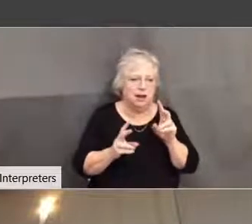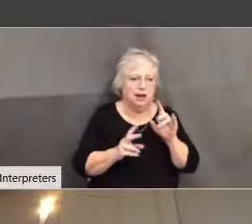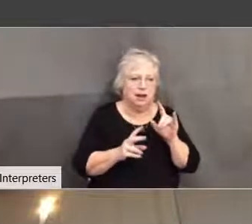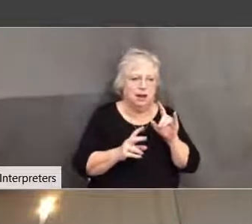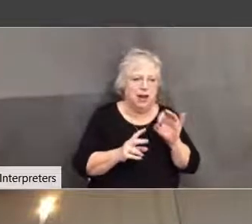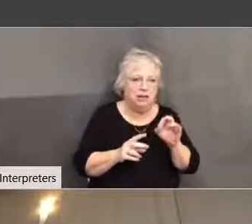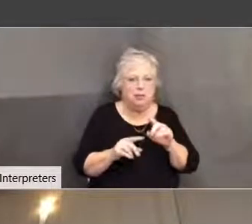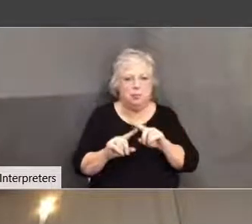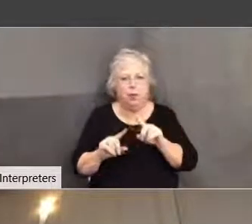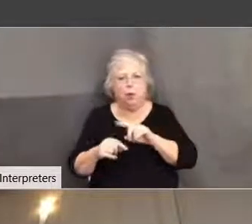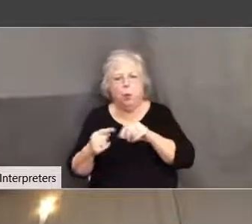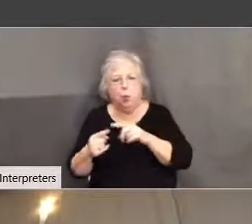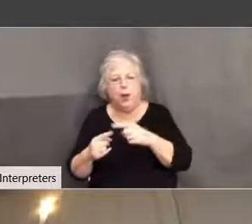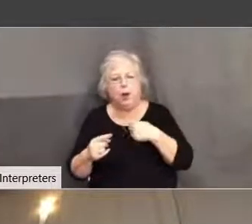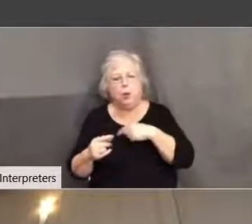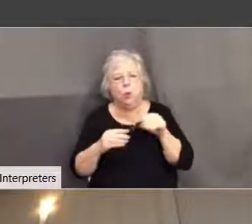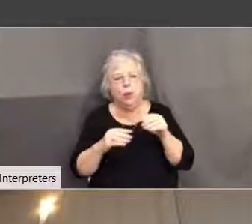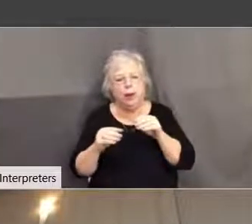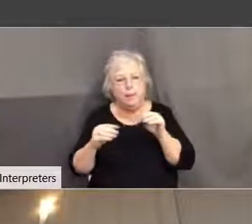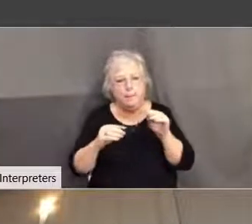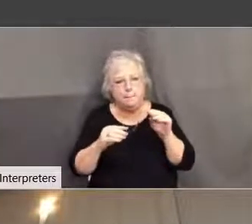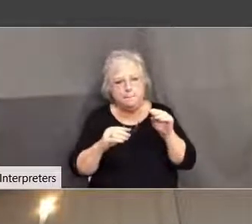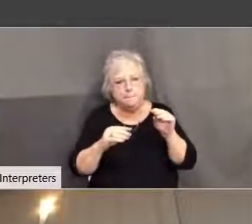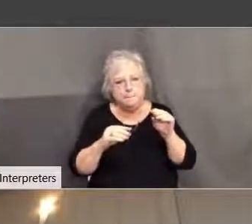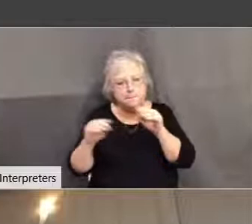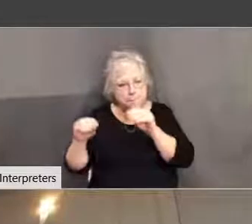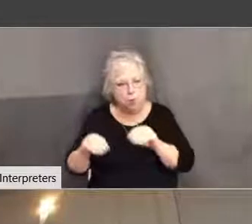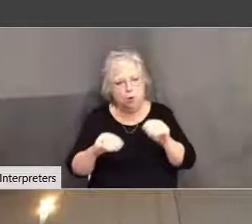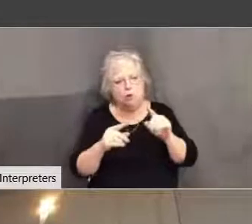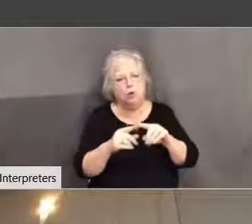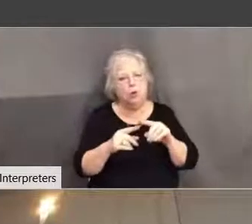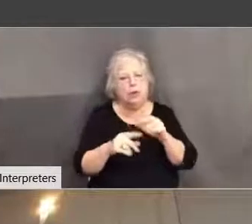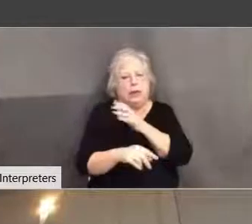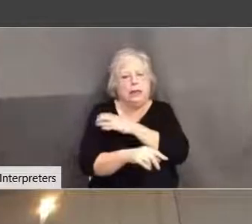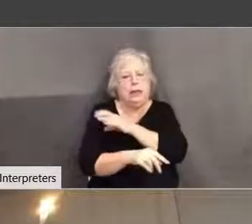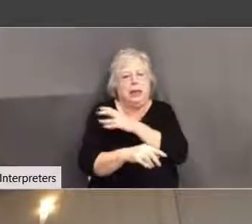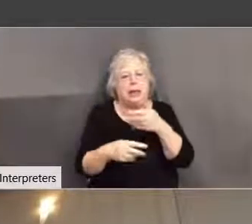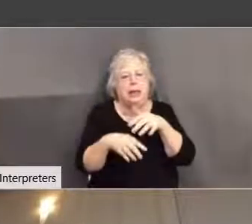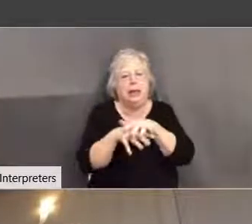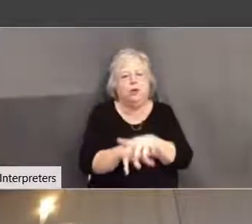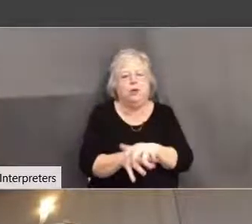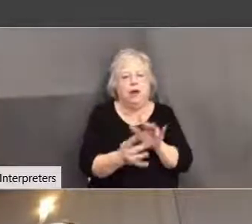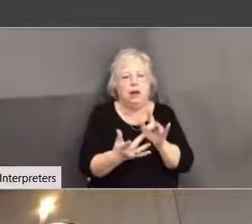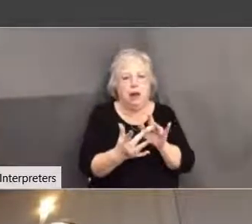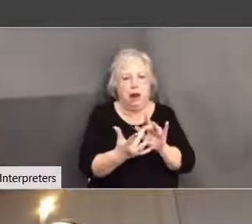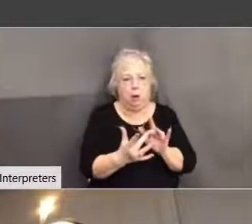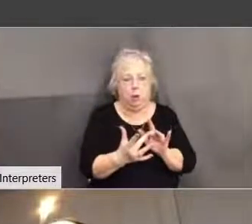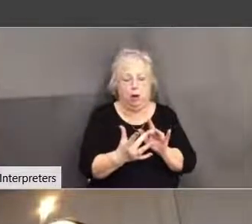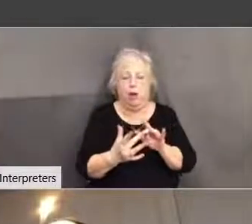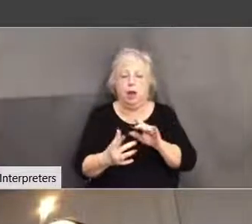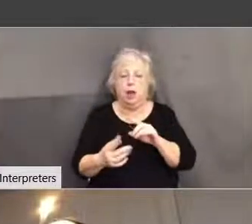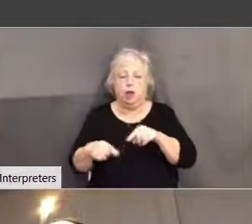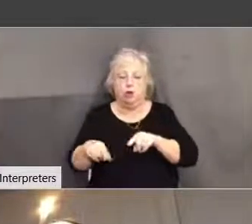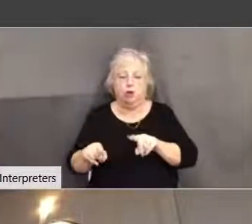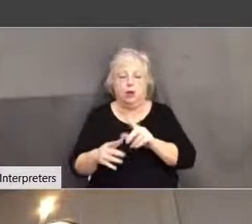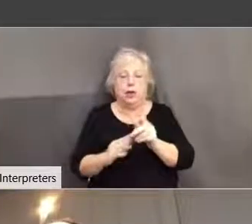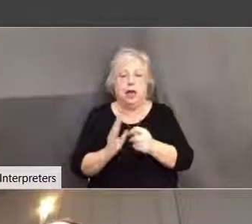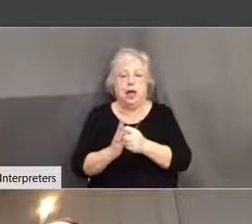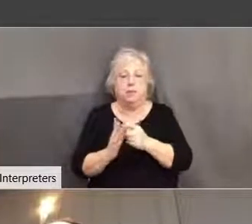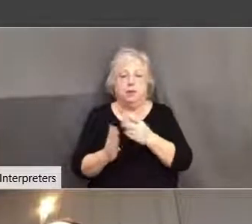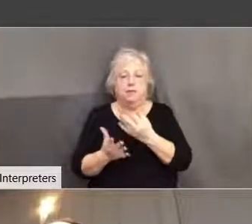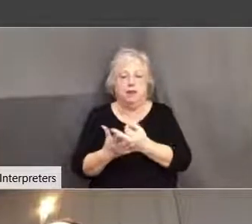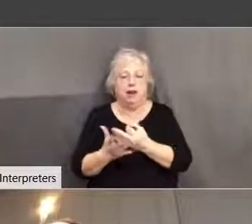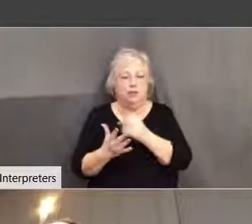to a clinically integrated network. When we're in these financial times of uncertainty, I think we